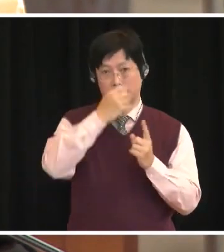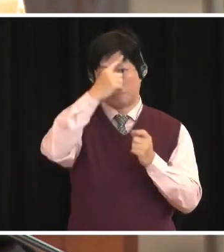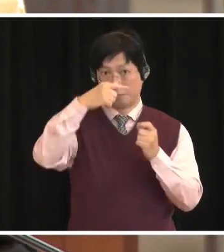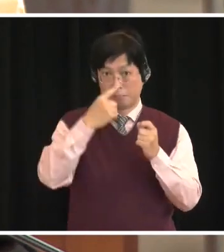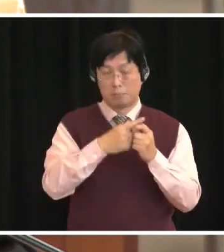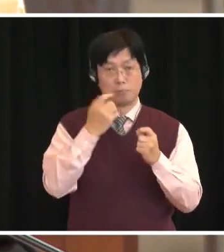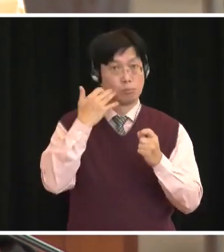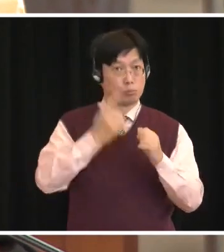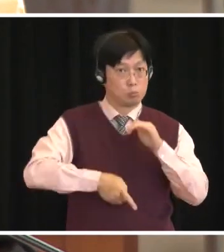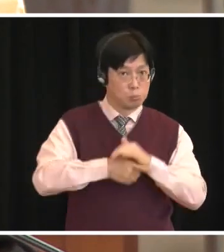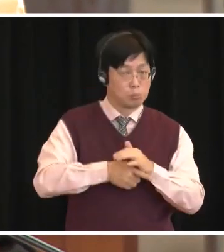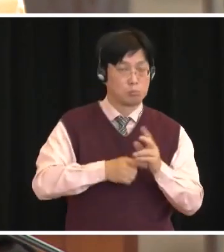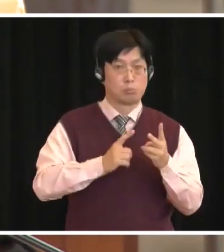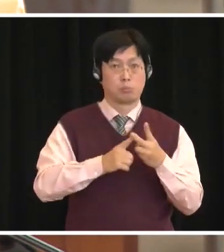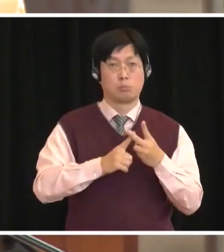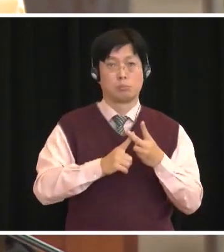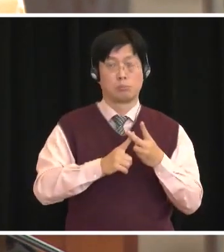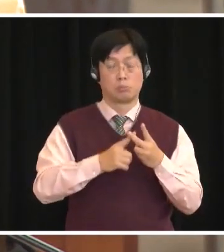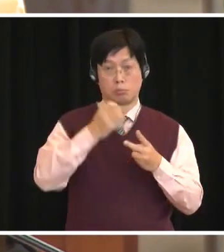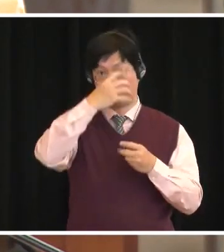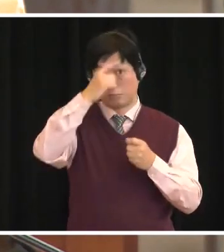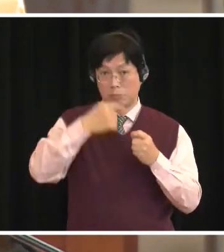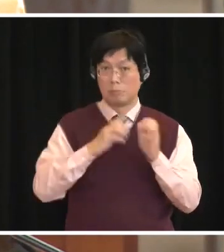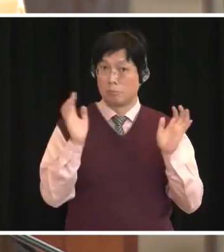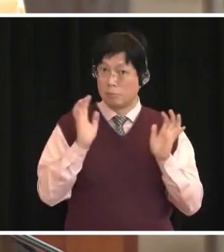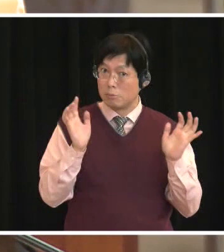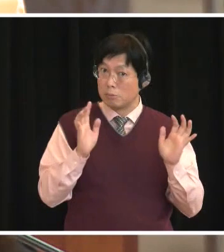National Police Administration,